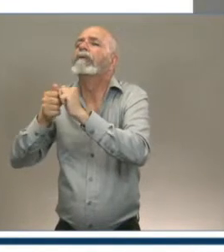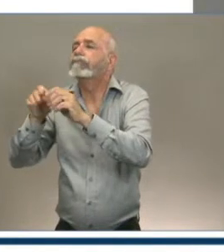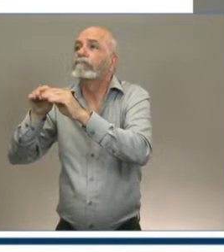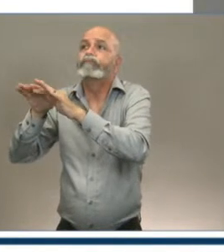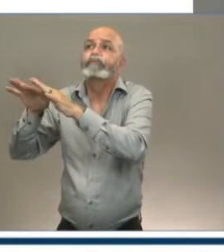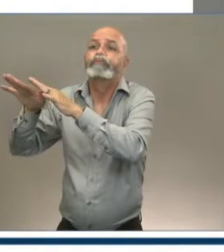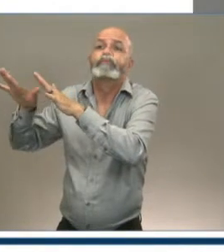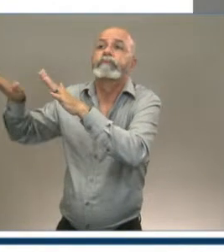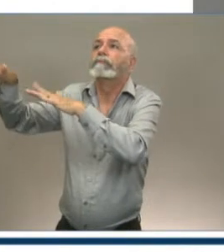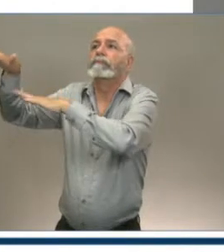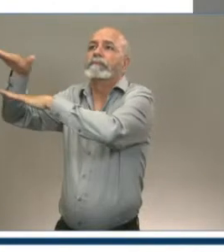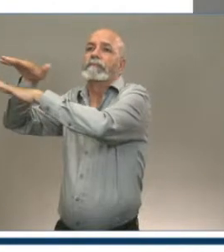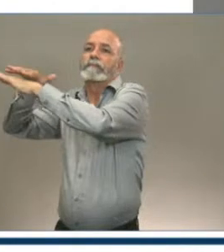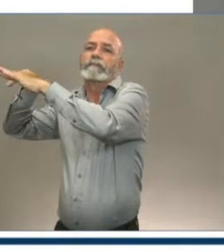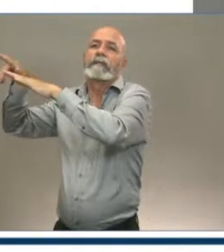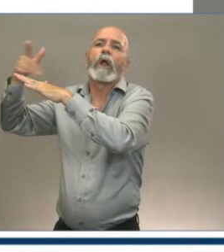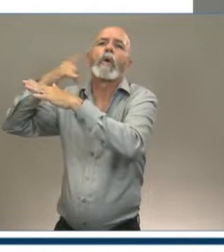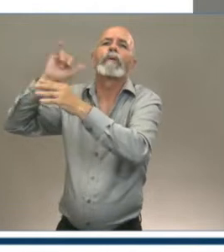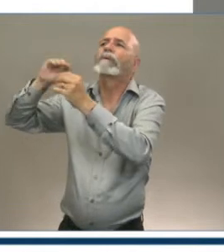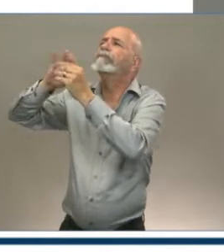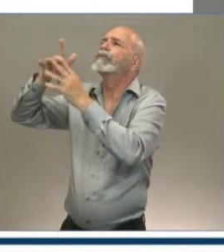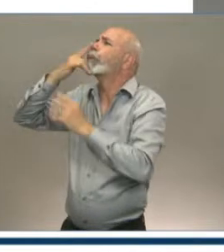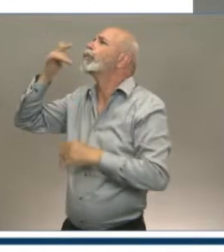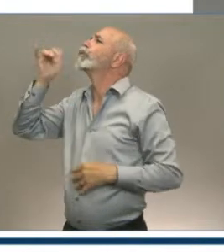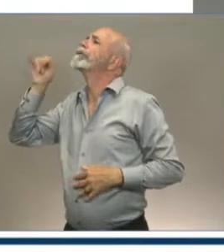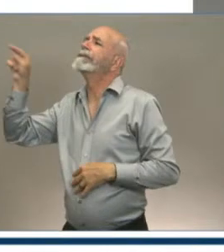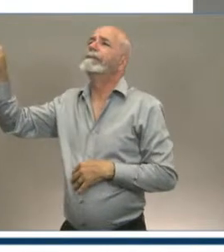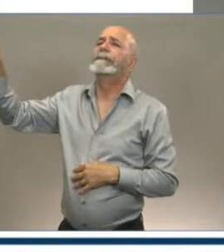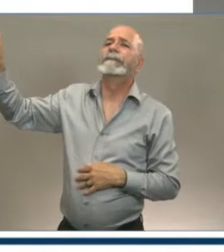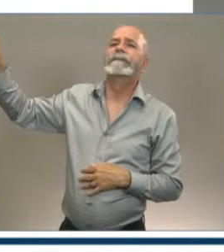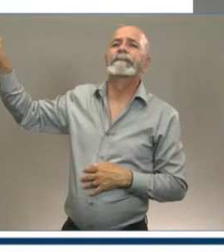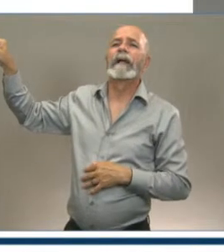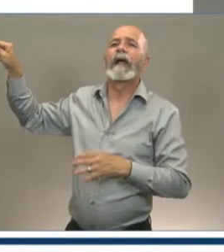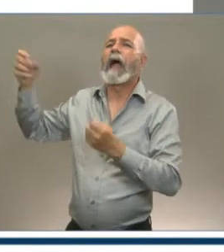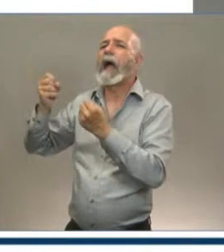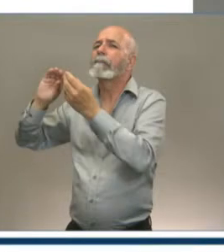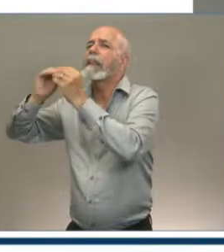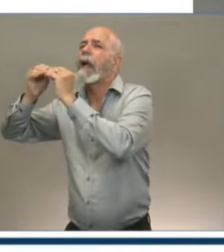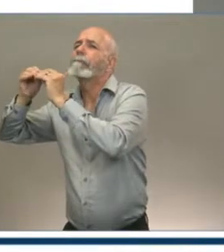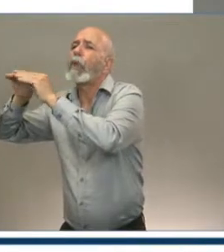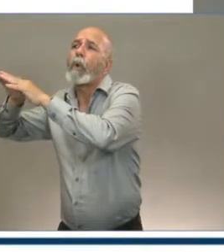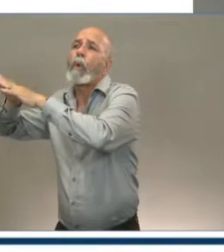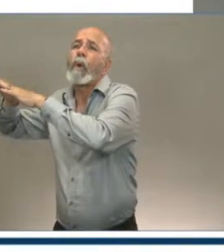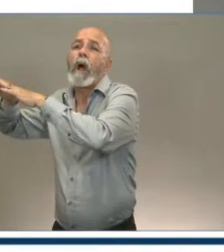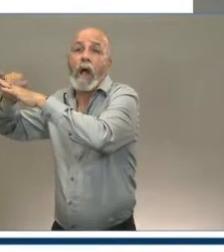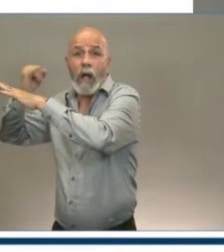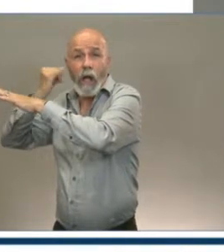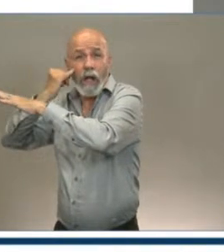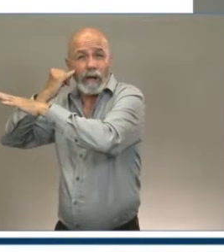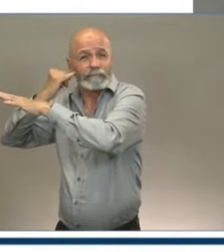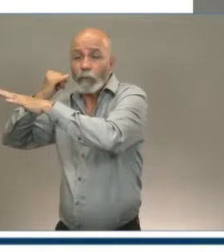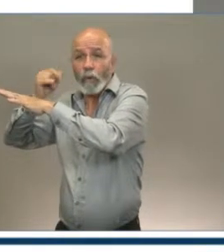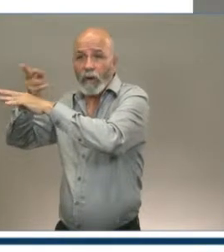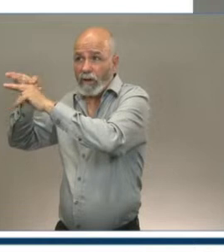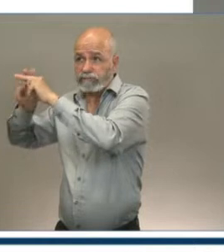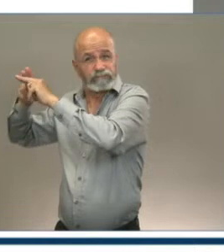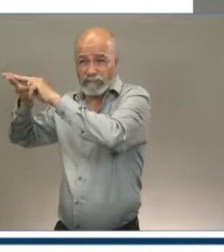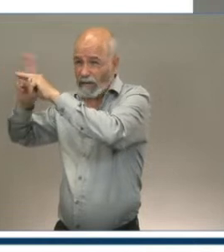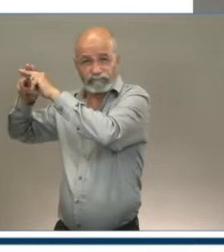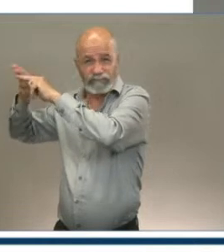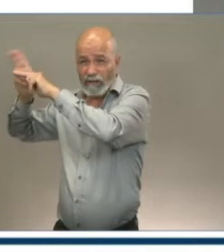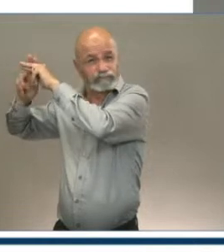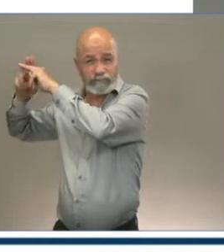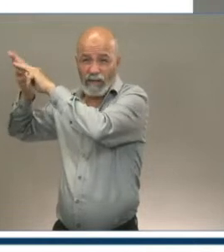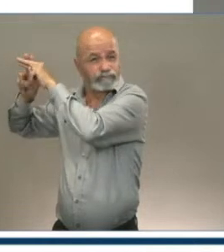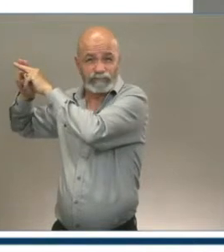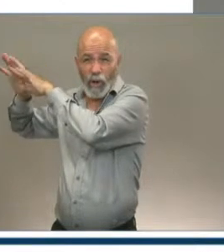to look at the epidemiology, but we always have to be concerned that even if there's a higher rate of virus transmission in one part